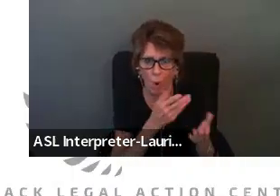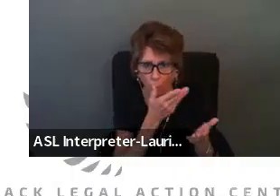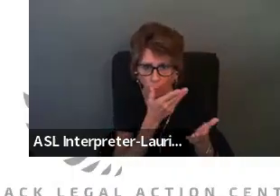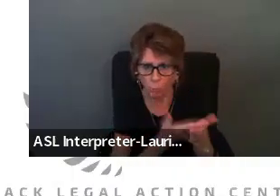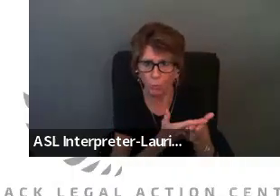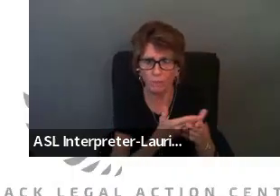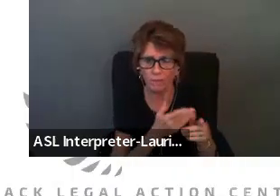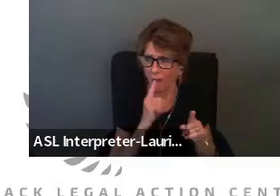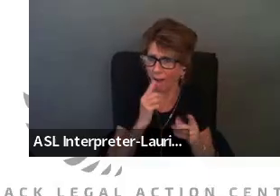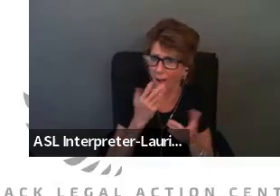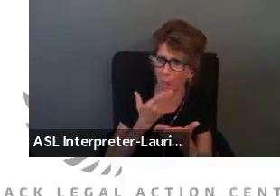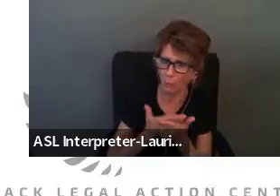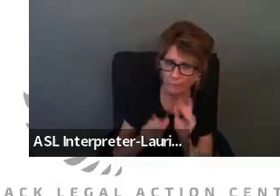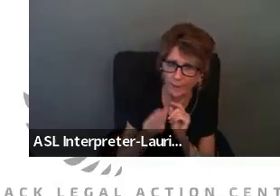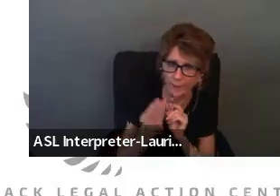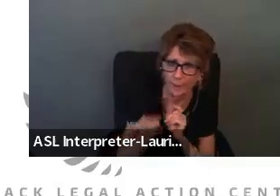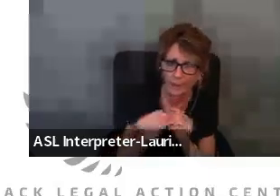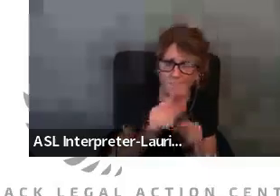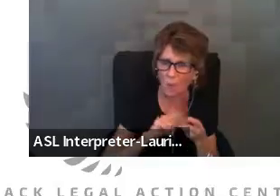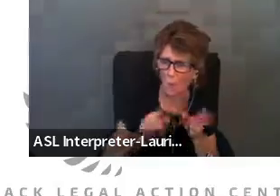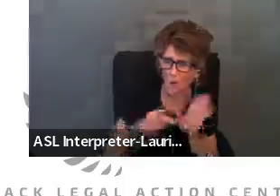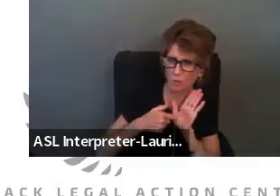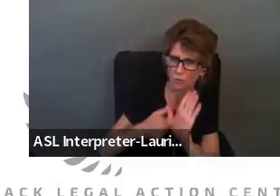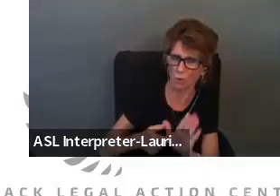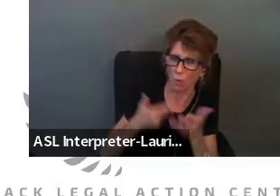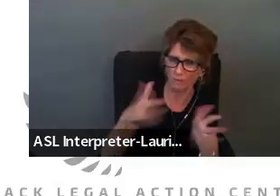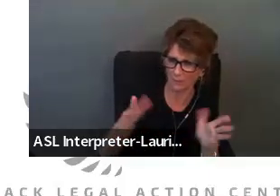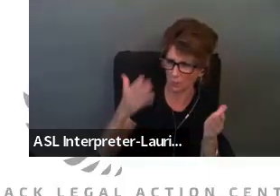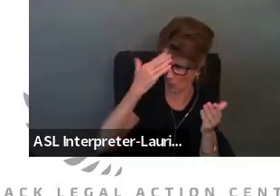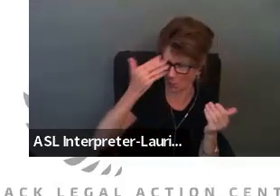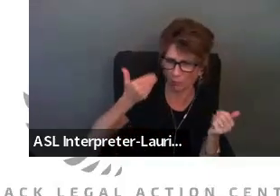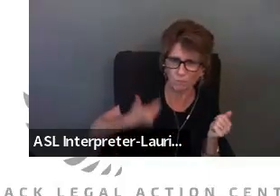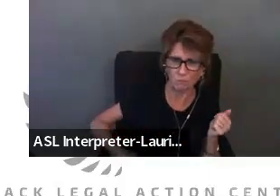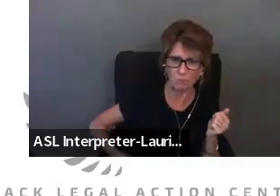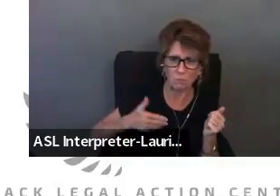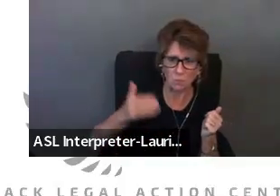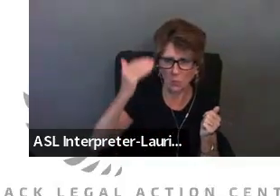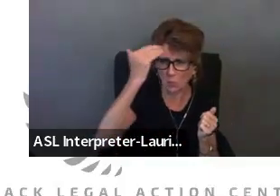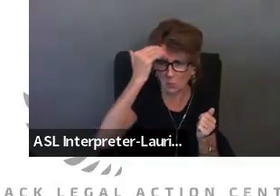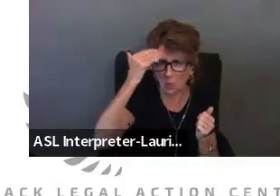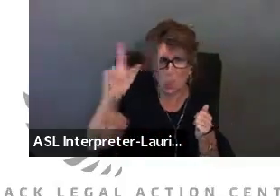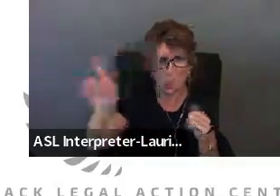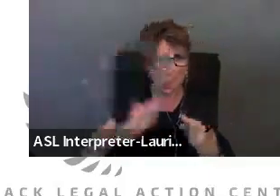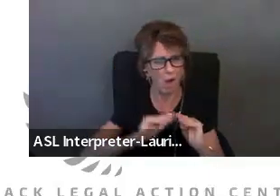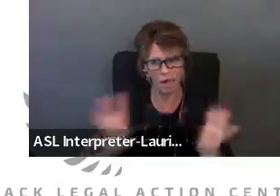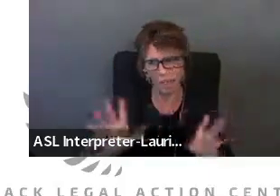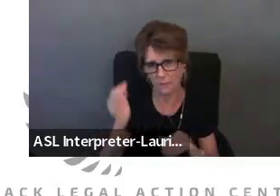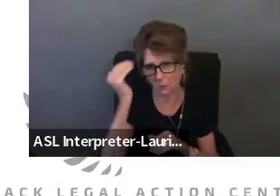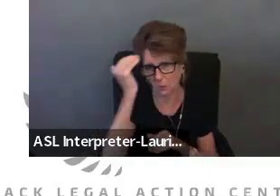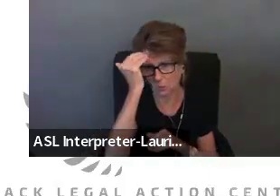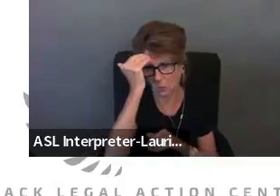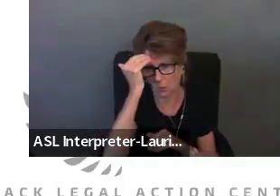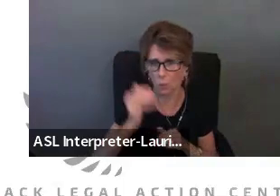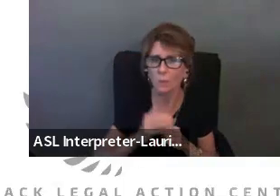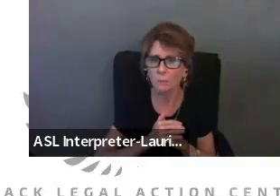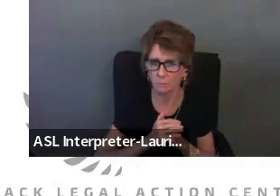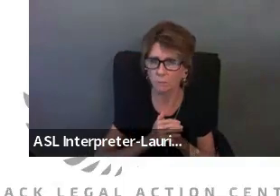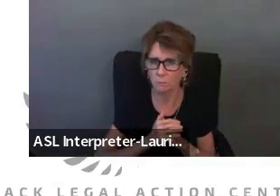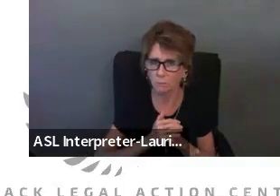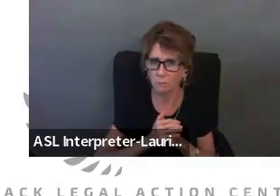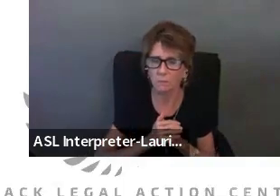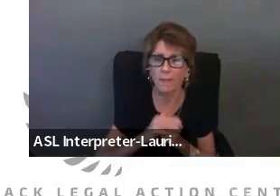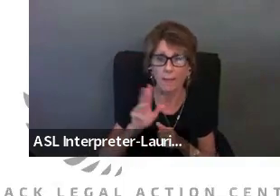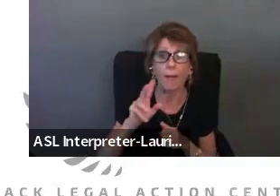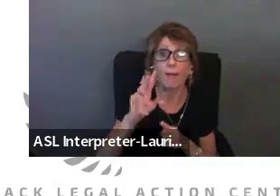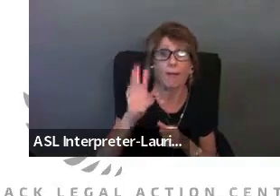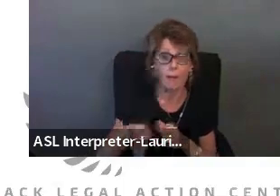show you the need, to show you the limitations, and to link the two. So the duty is triggered once I have made